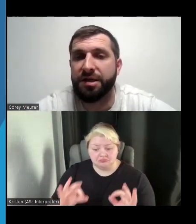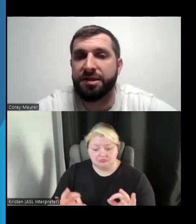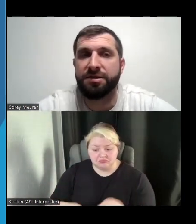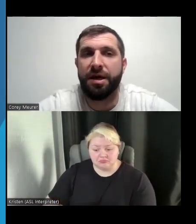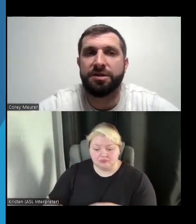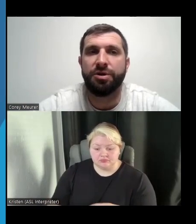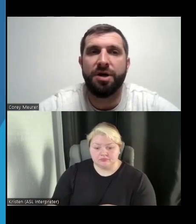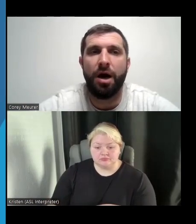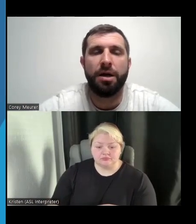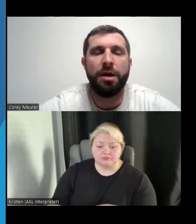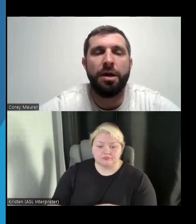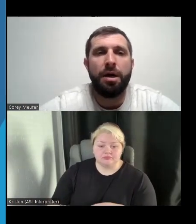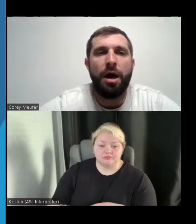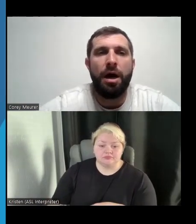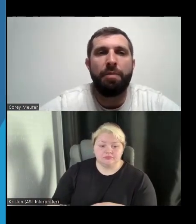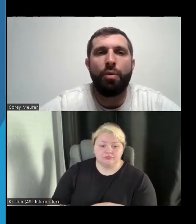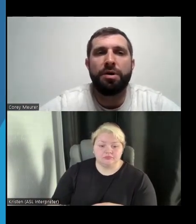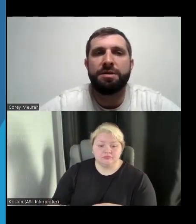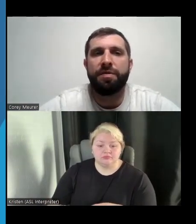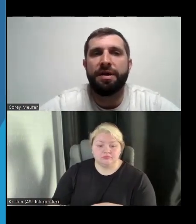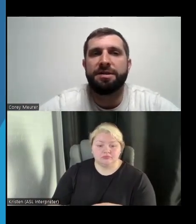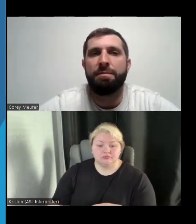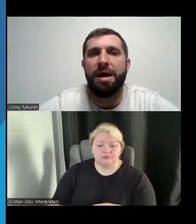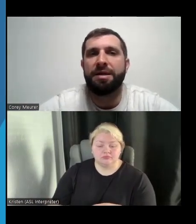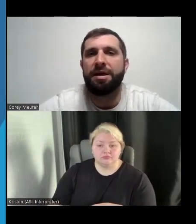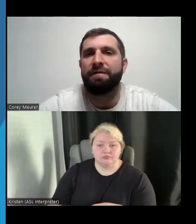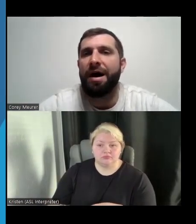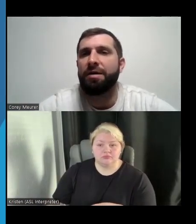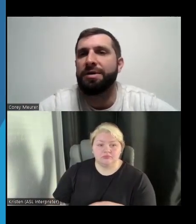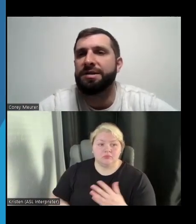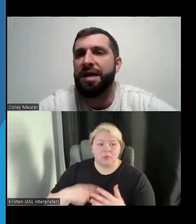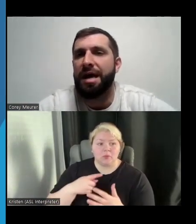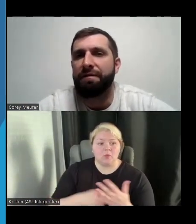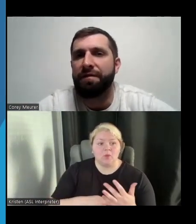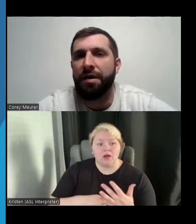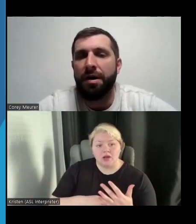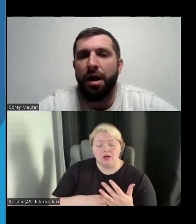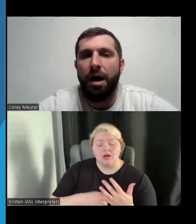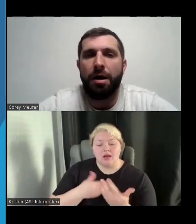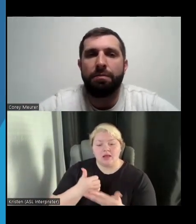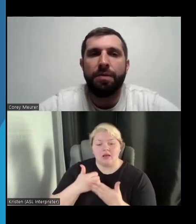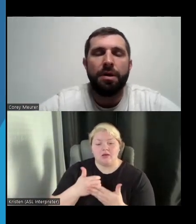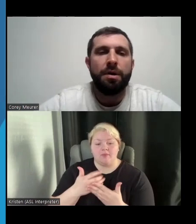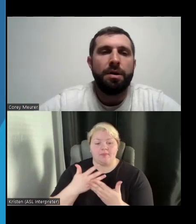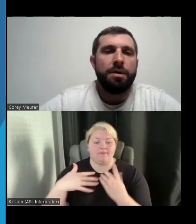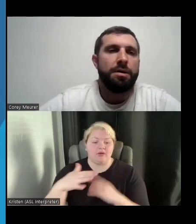in the process as we talk. But what are some things that make the environment safe?